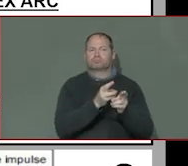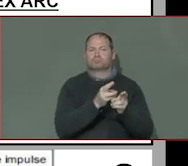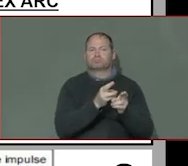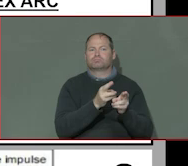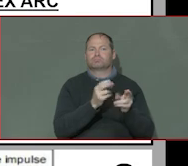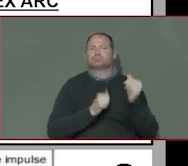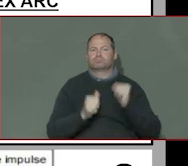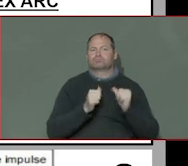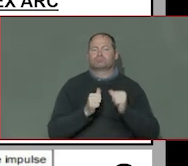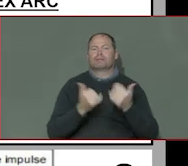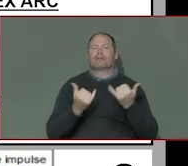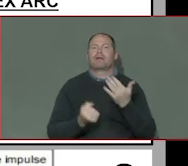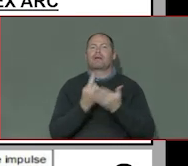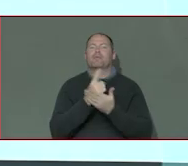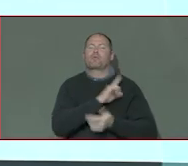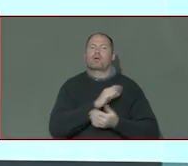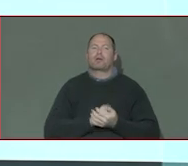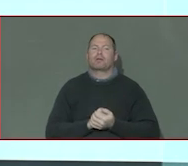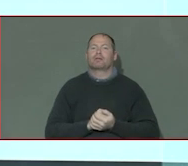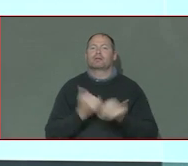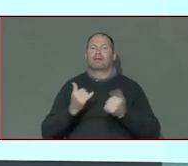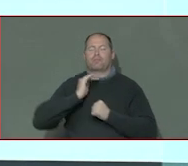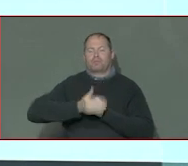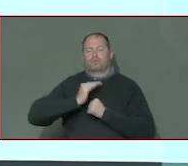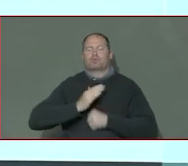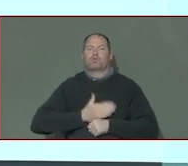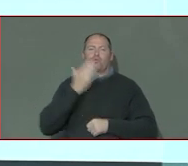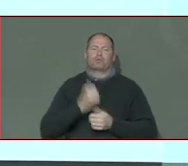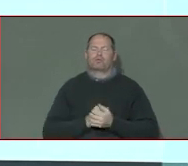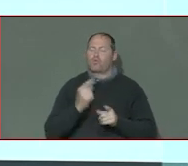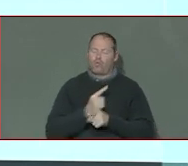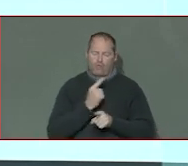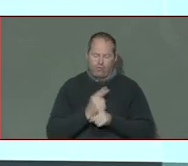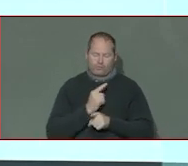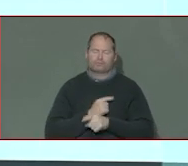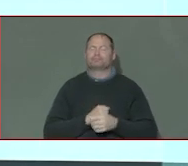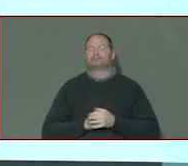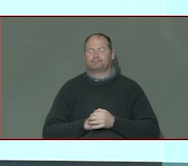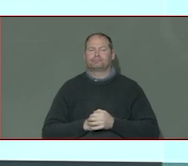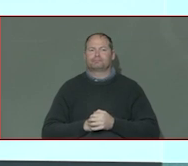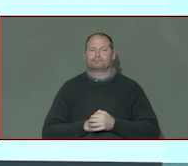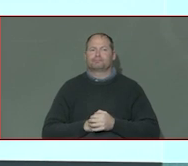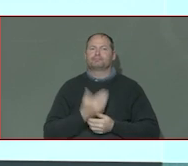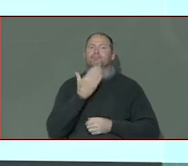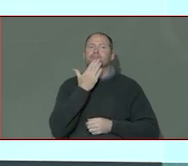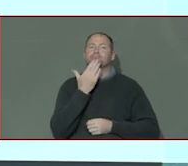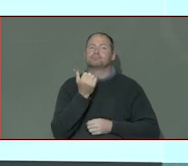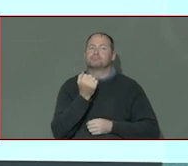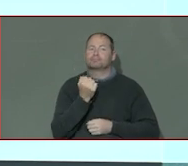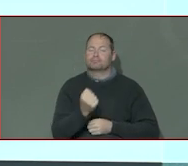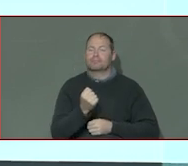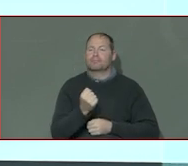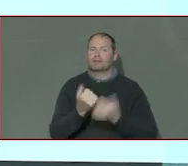will something like that happen? Because you want to protect yourself, always. So make sure you can be able